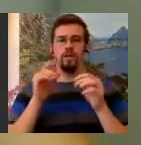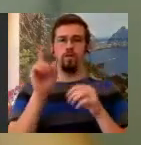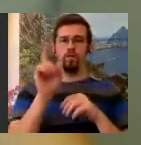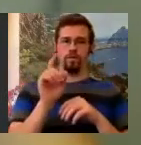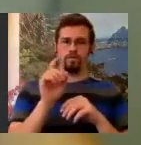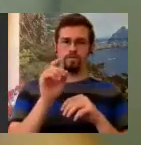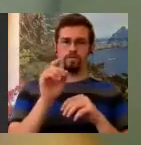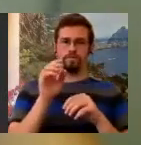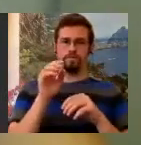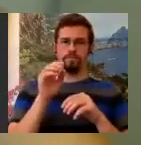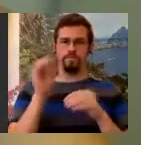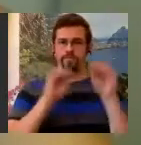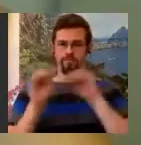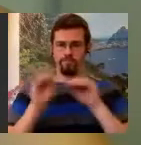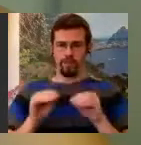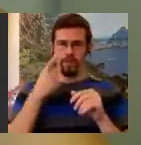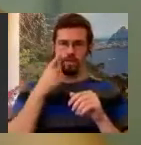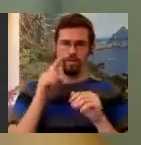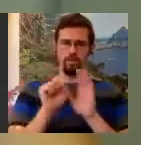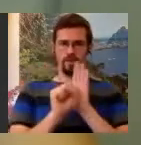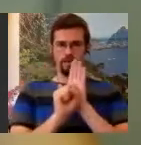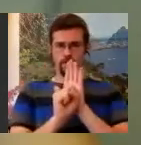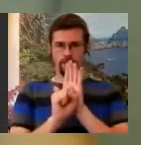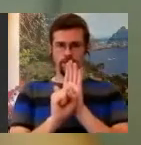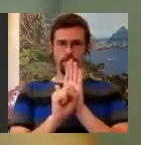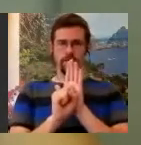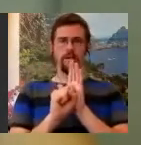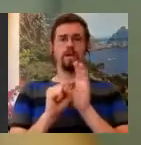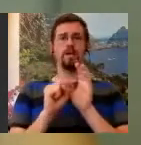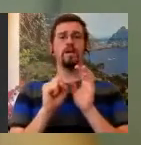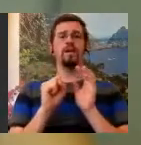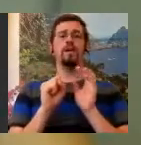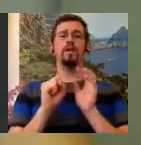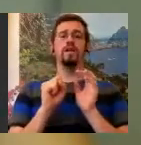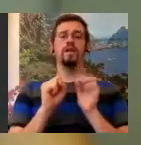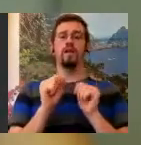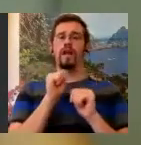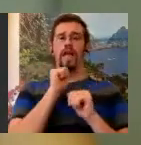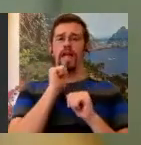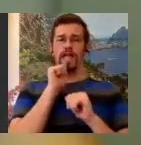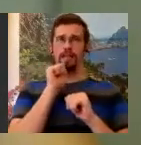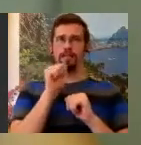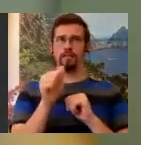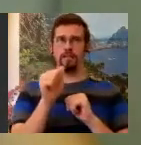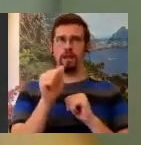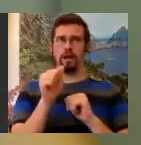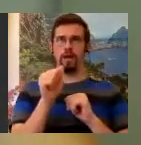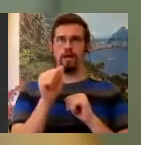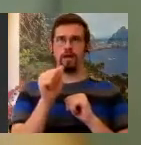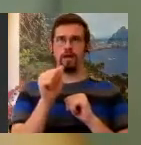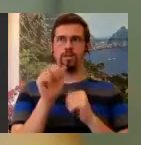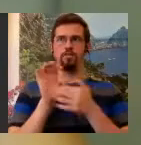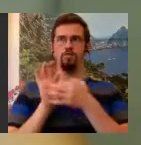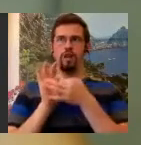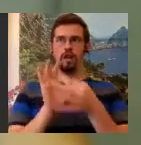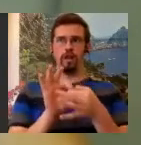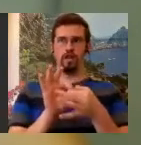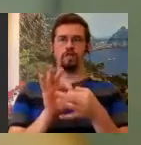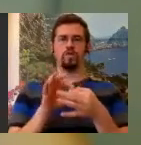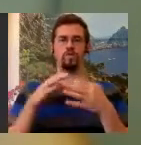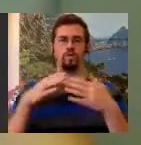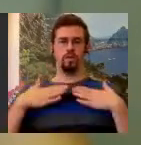for repetition. That is, anything which is not strictly related to anatomical districts